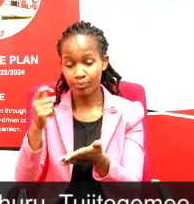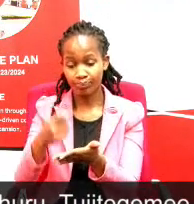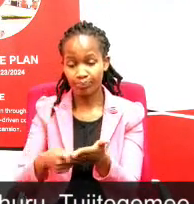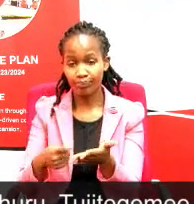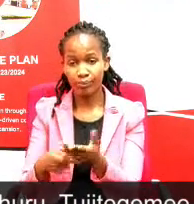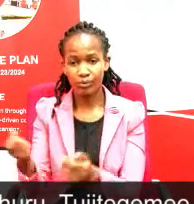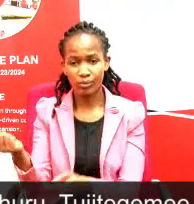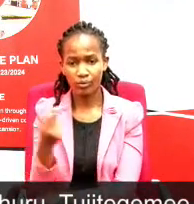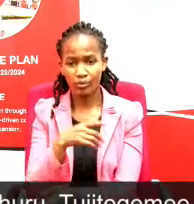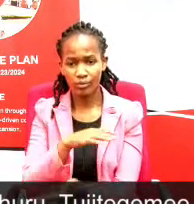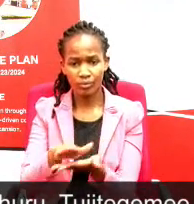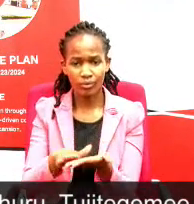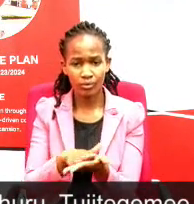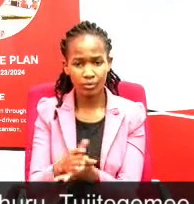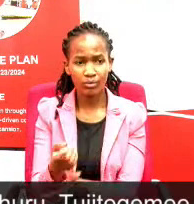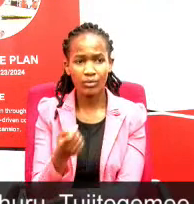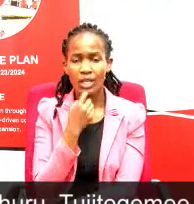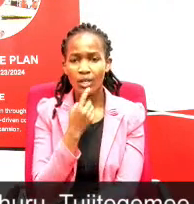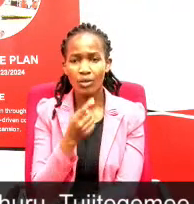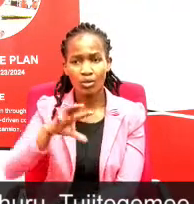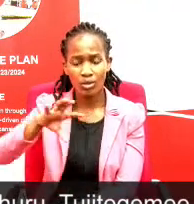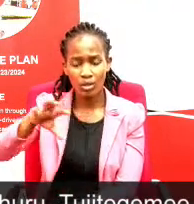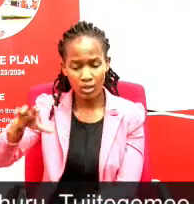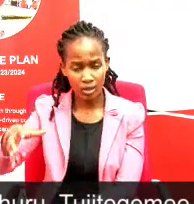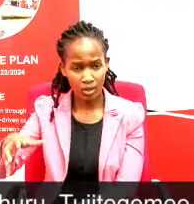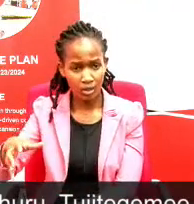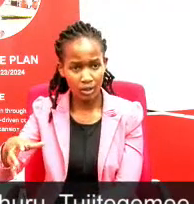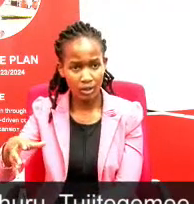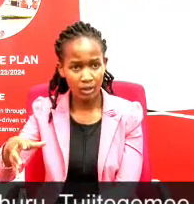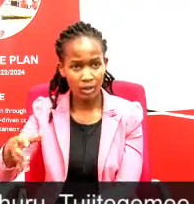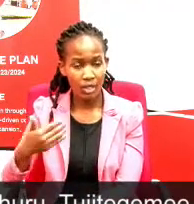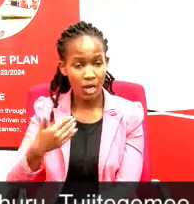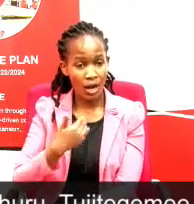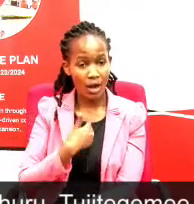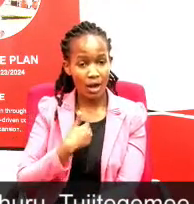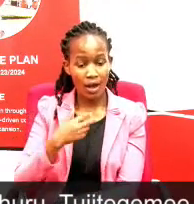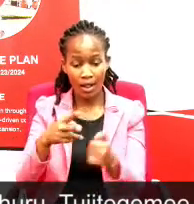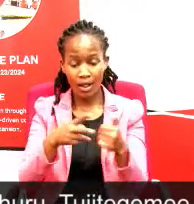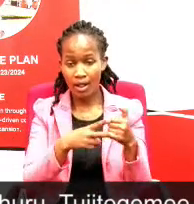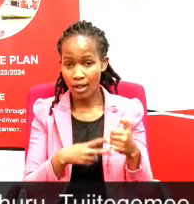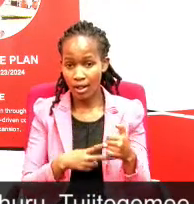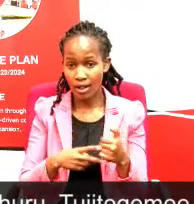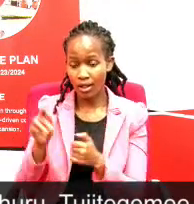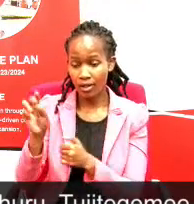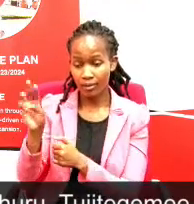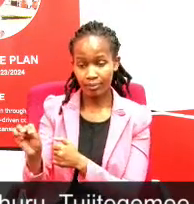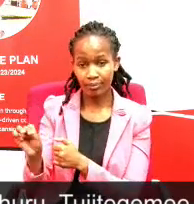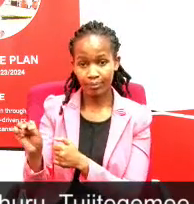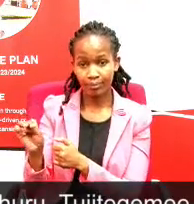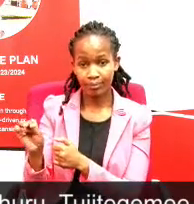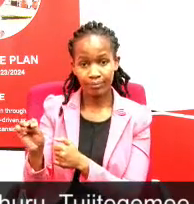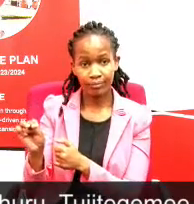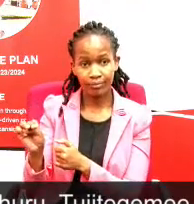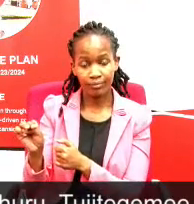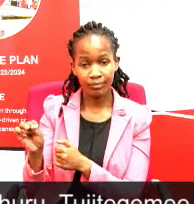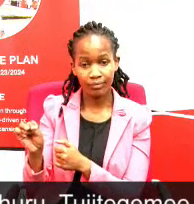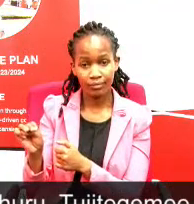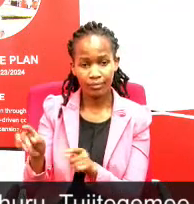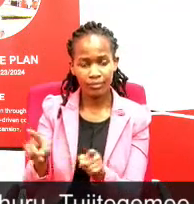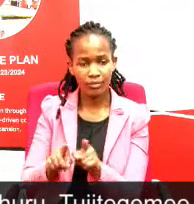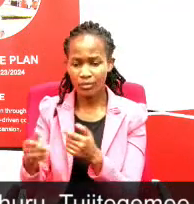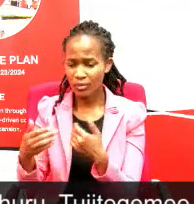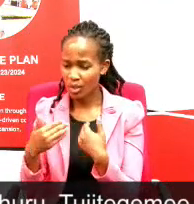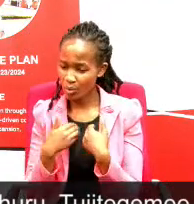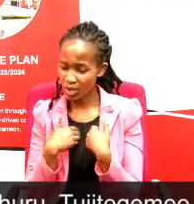monthly basis. Turkana County has 77 kilometers and it's very fast, and we only